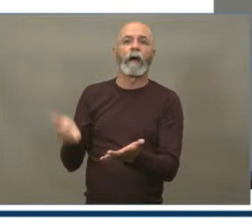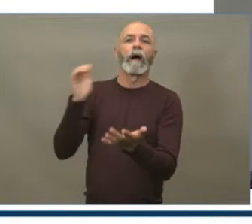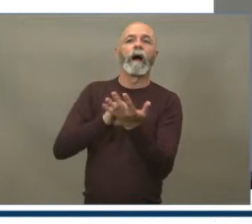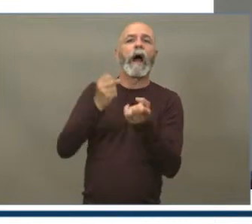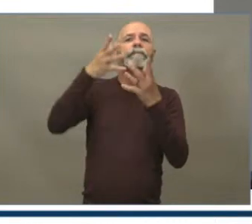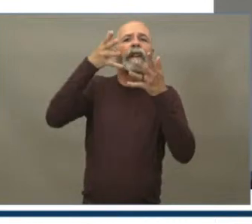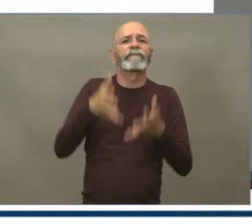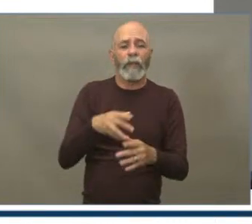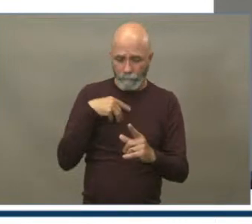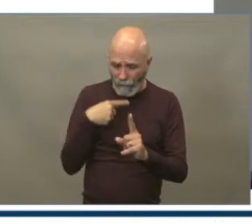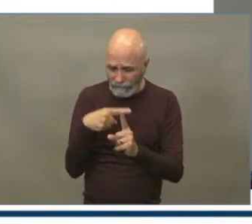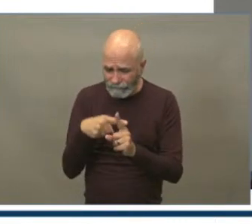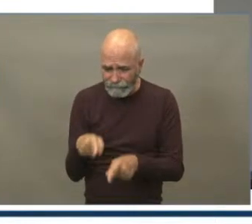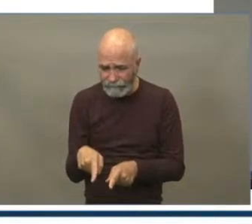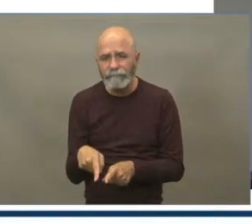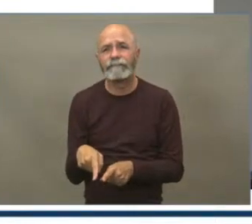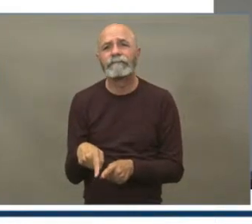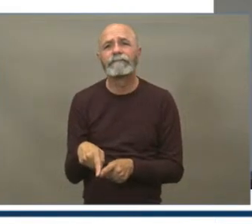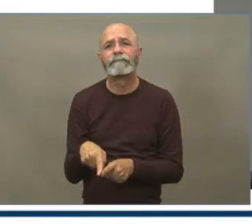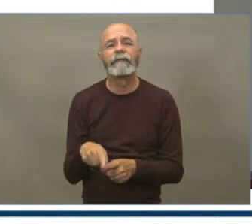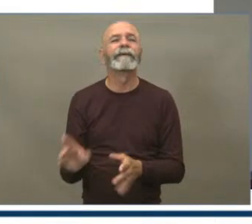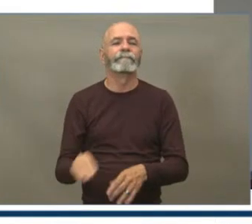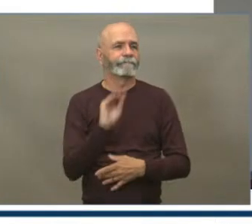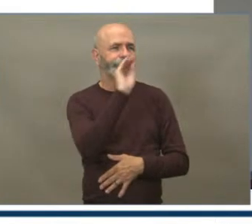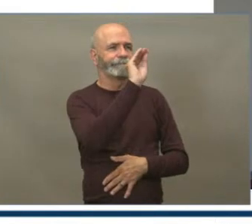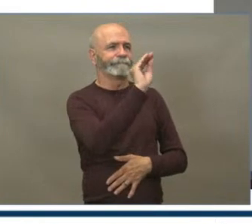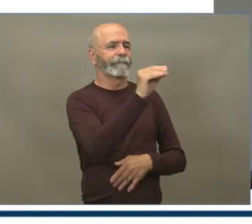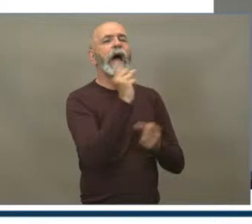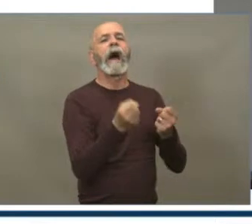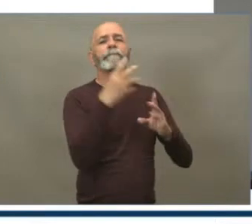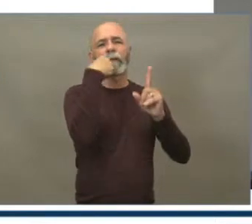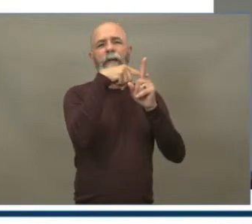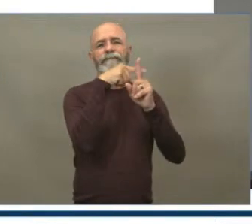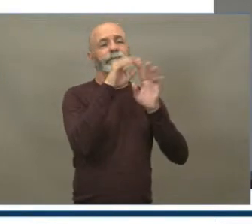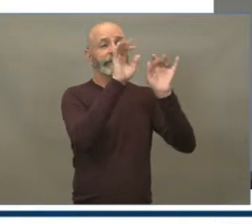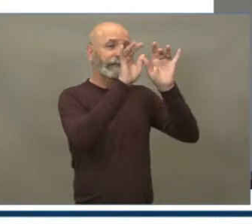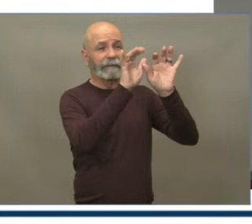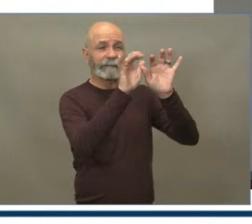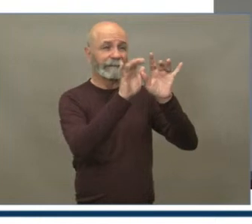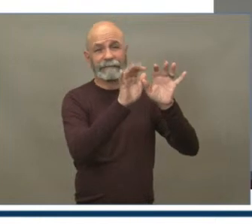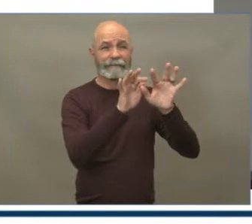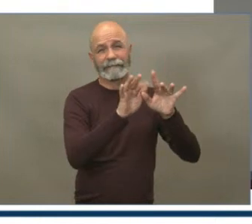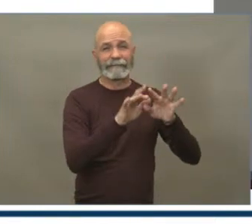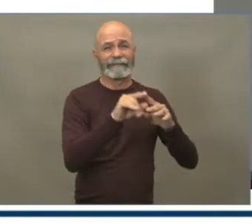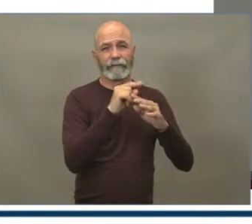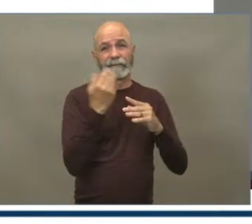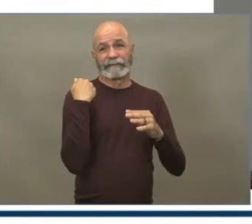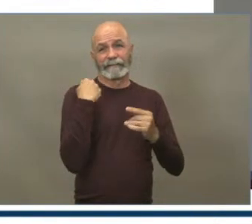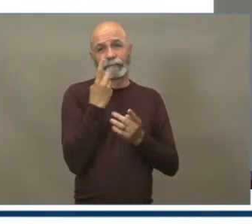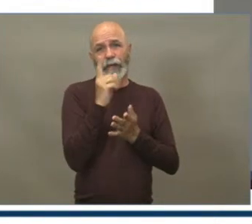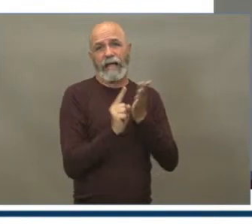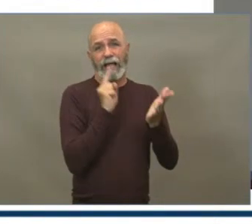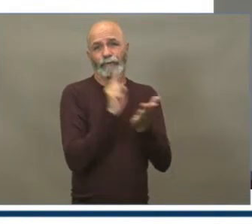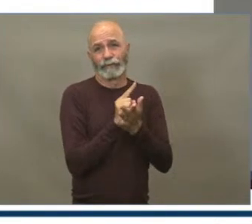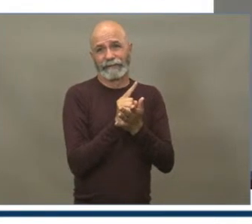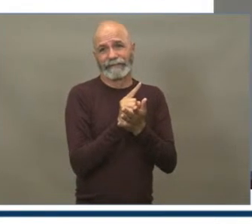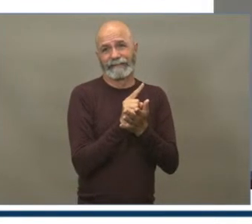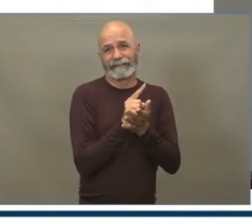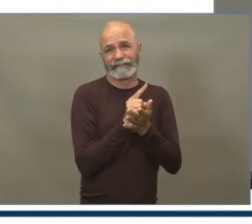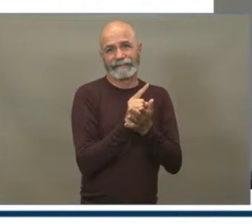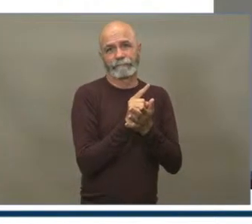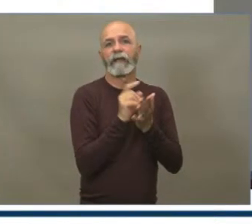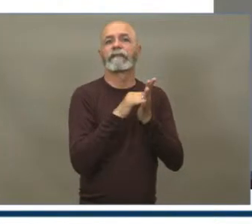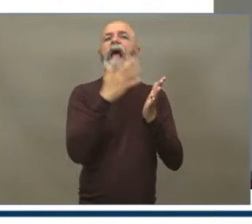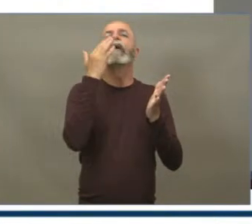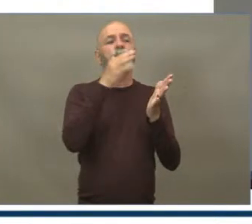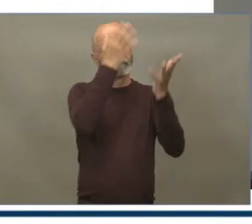investigated and entered into panorama over the last 24 hours, and that's the number of reportable cases we give every day.